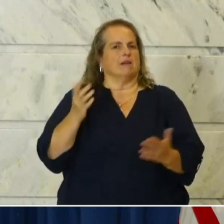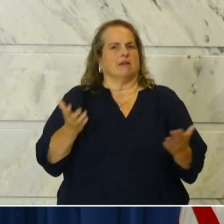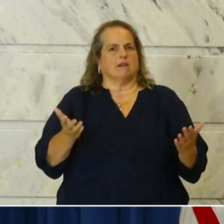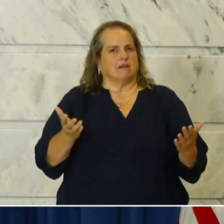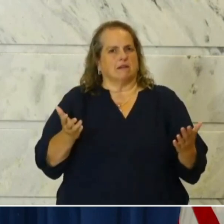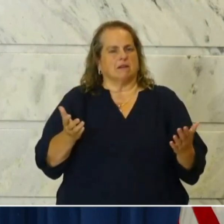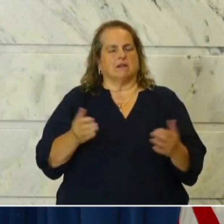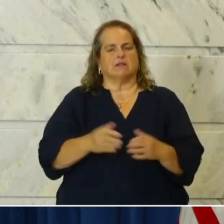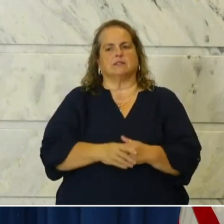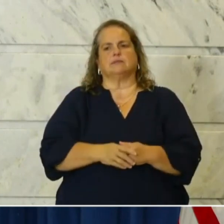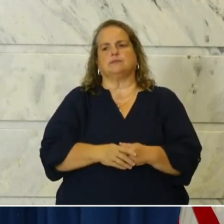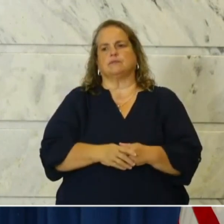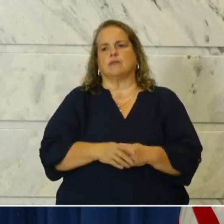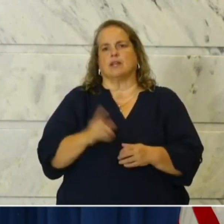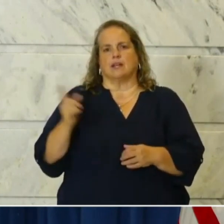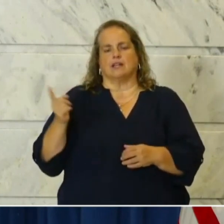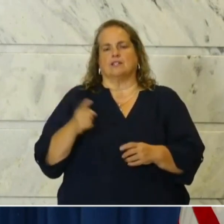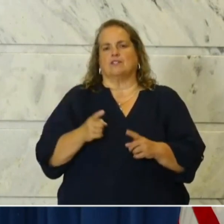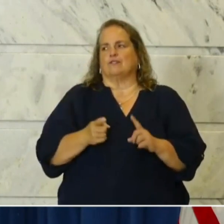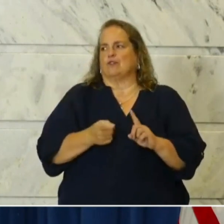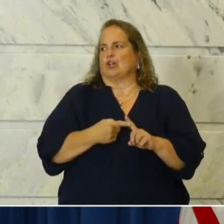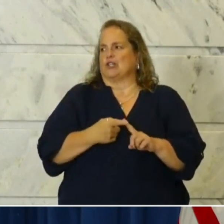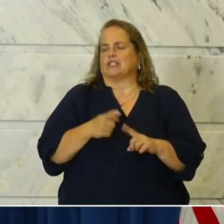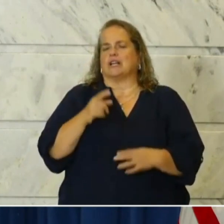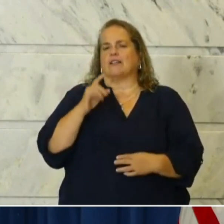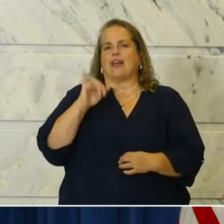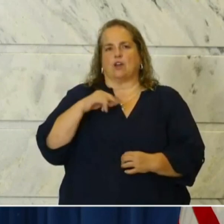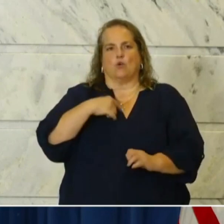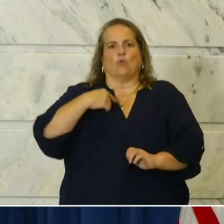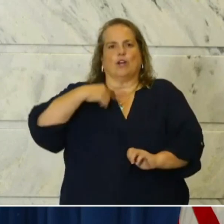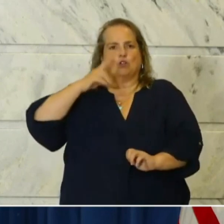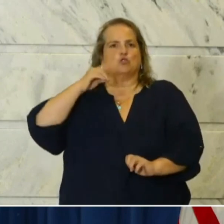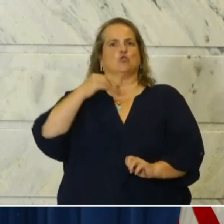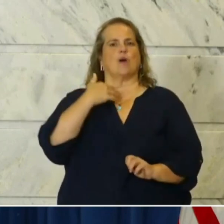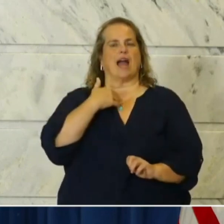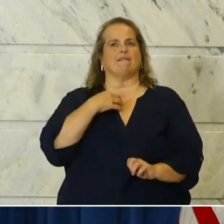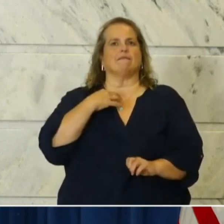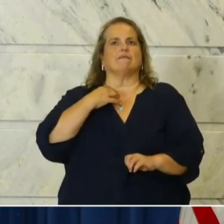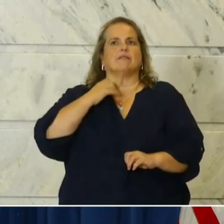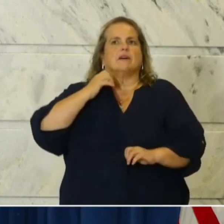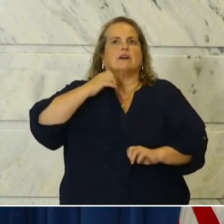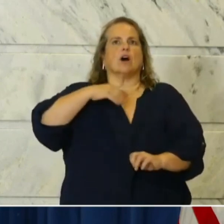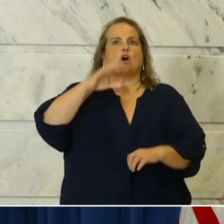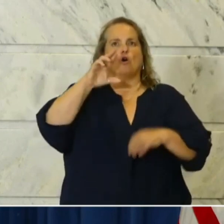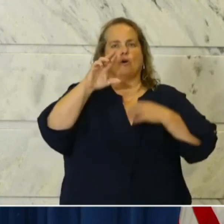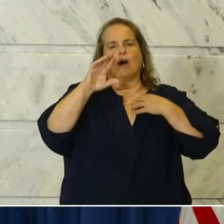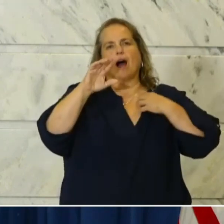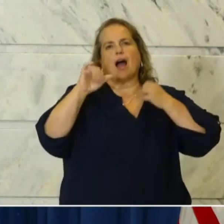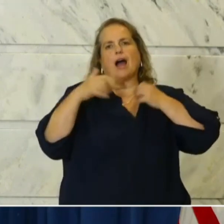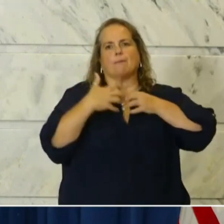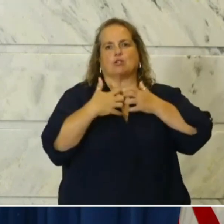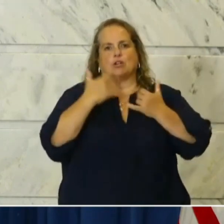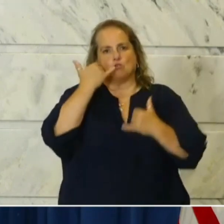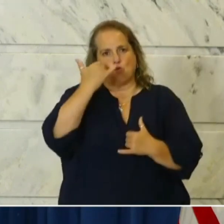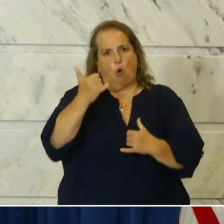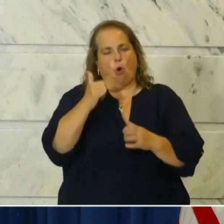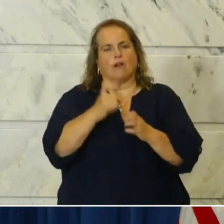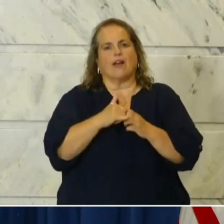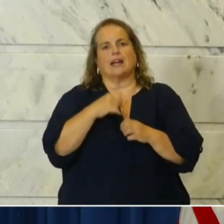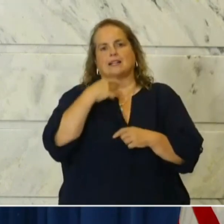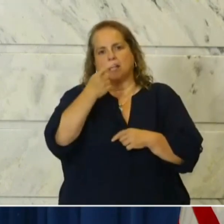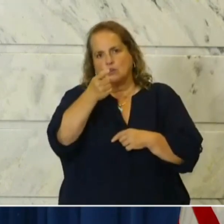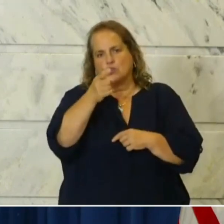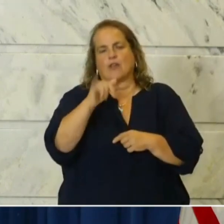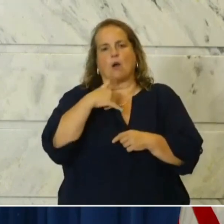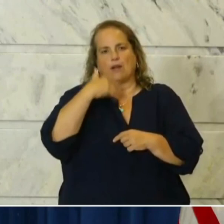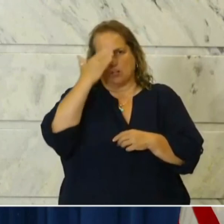person? So it's first an update that we do have a robocall that goes out that's telling people that we do know about